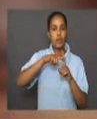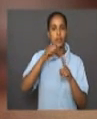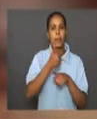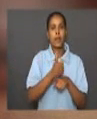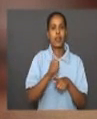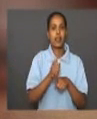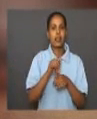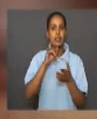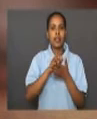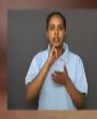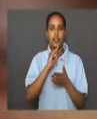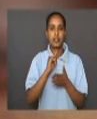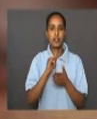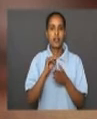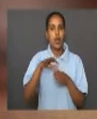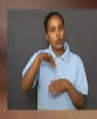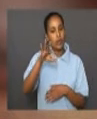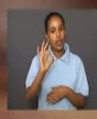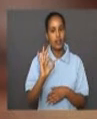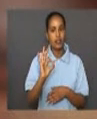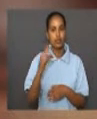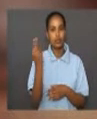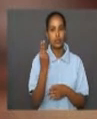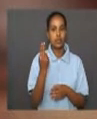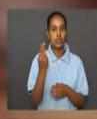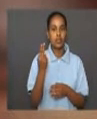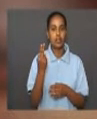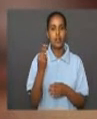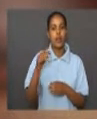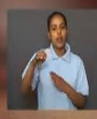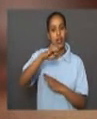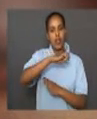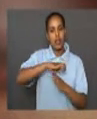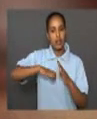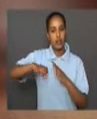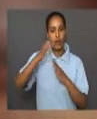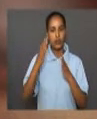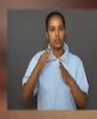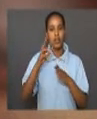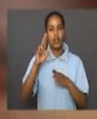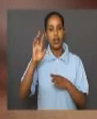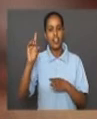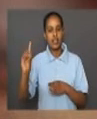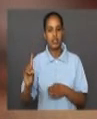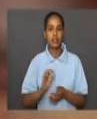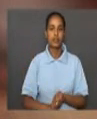electropositive metal that is obtained using electrolytic